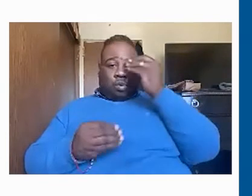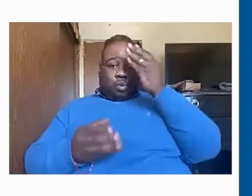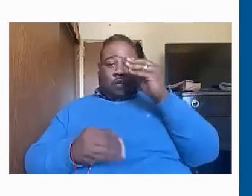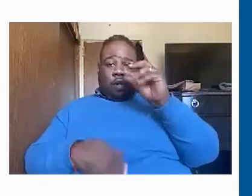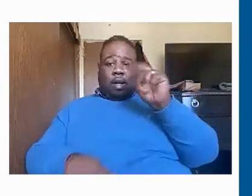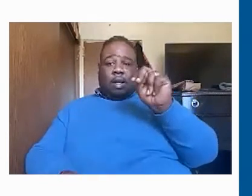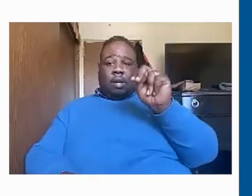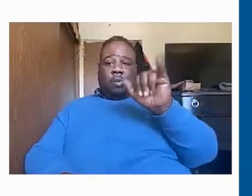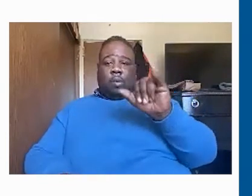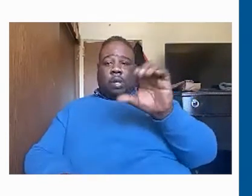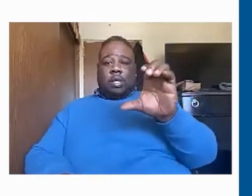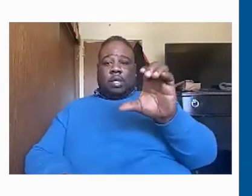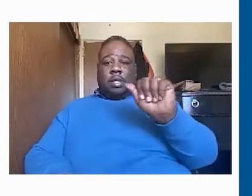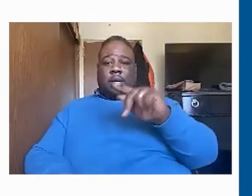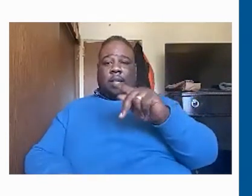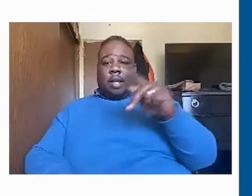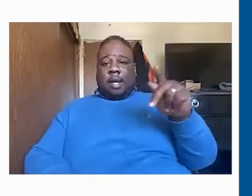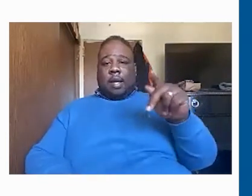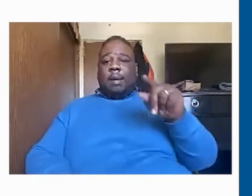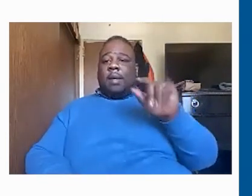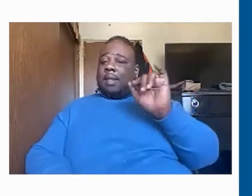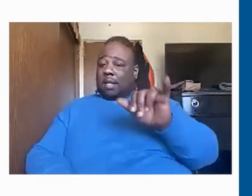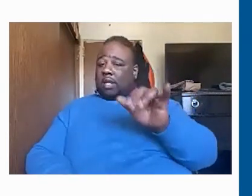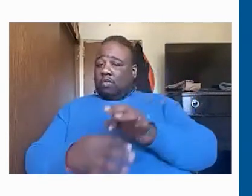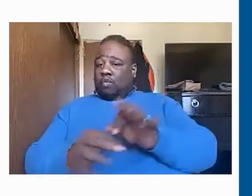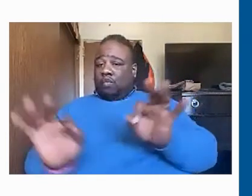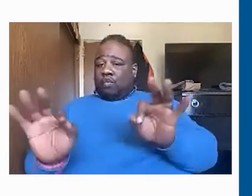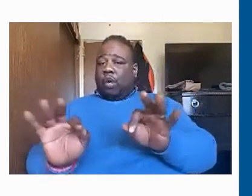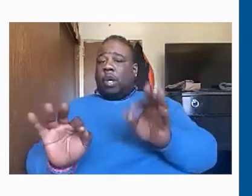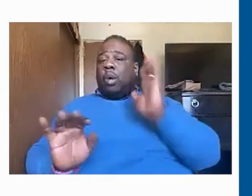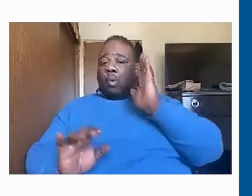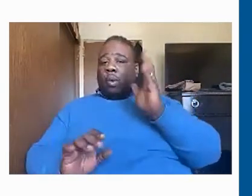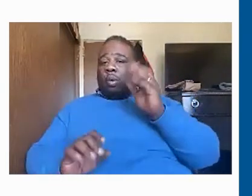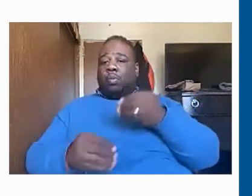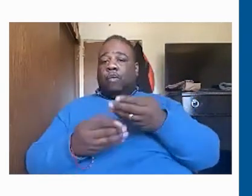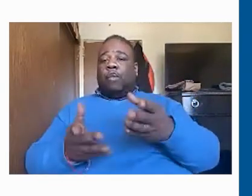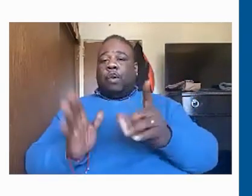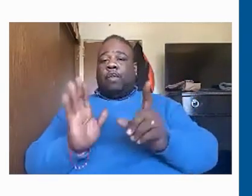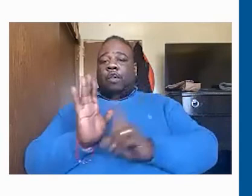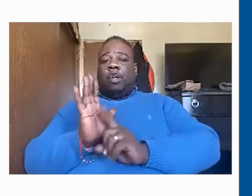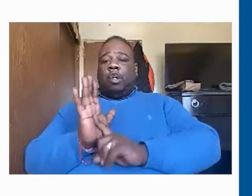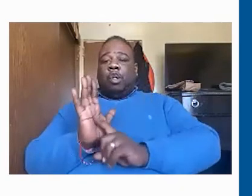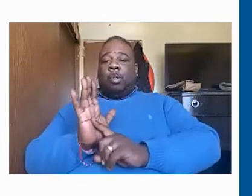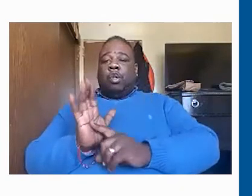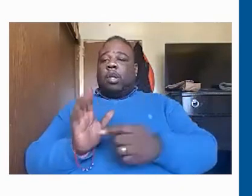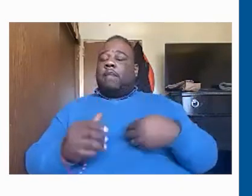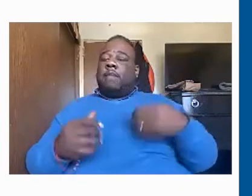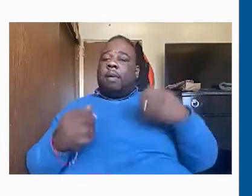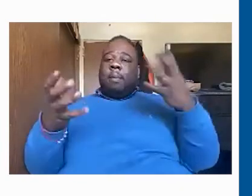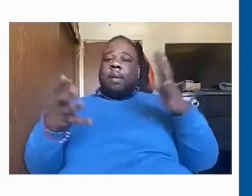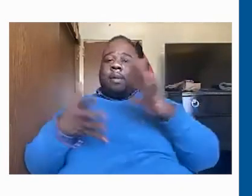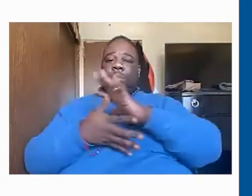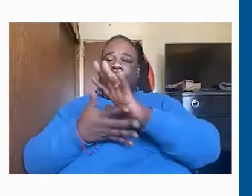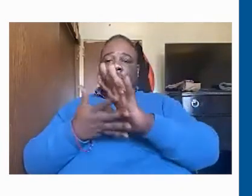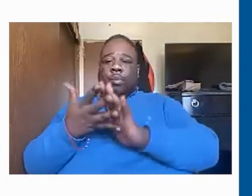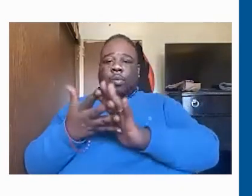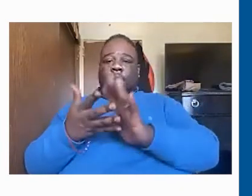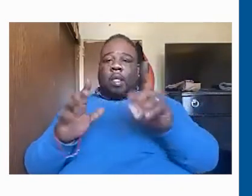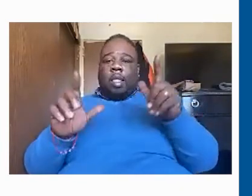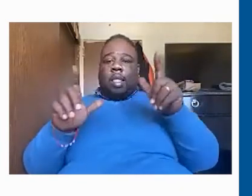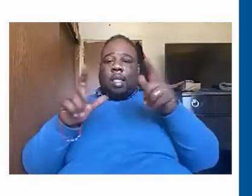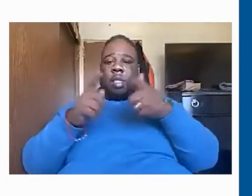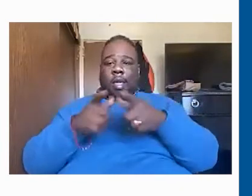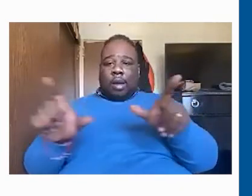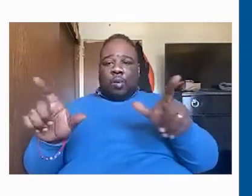also provides the alerts. Alerts are provided in multiple languages. We have information in 13 different languages,